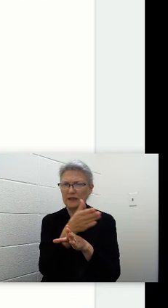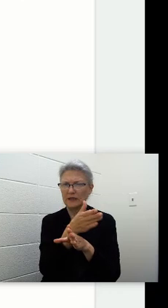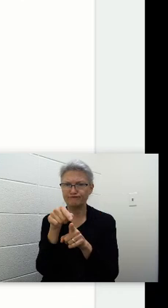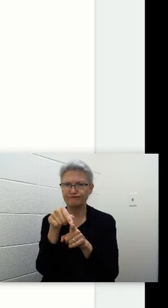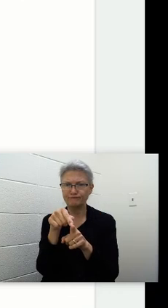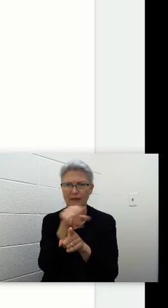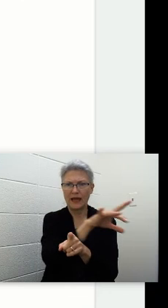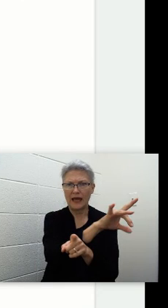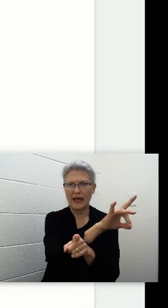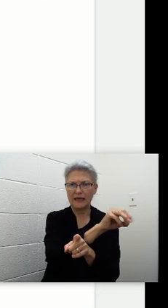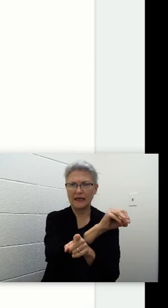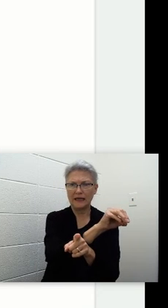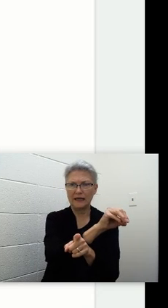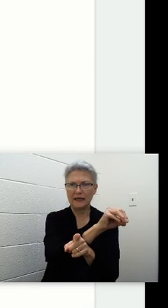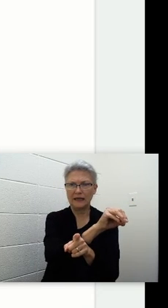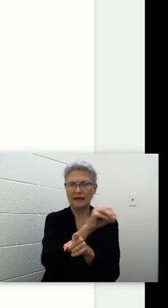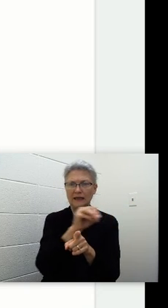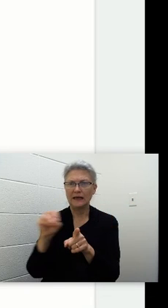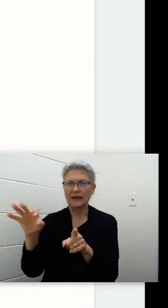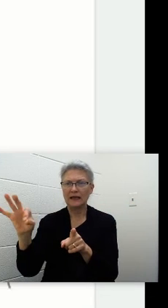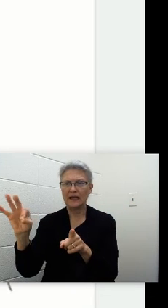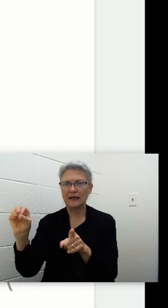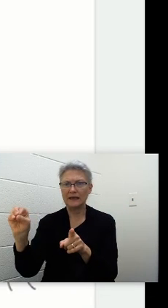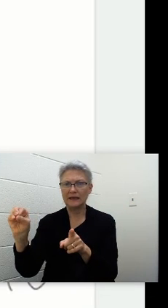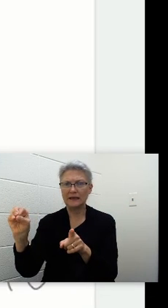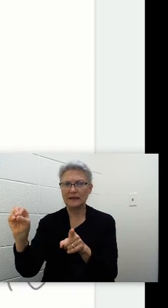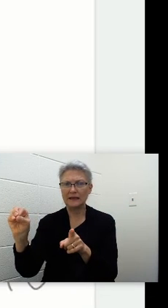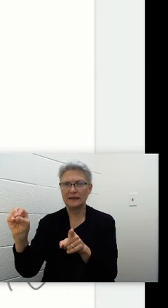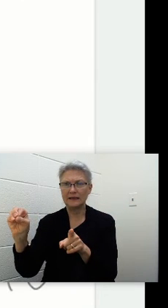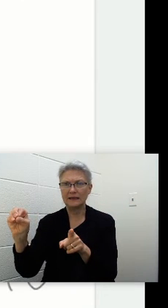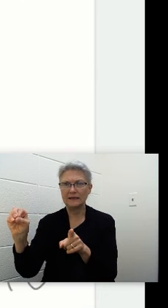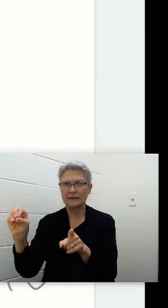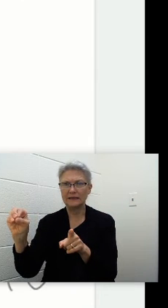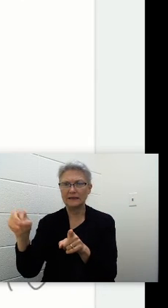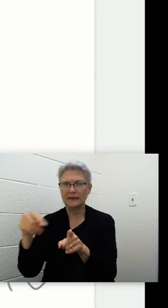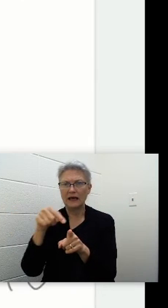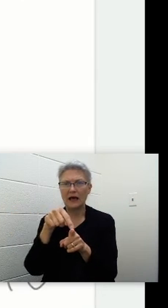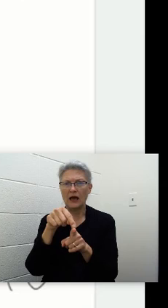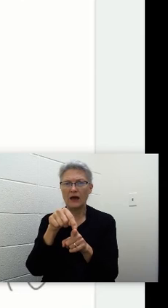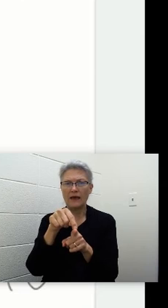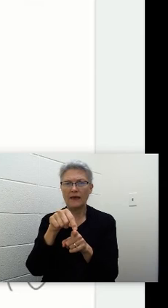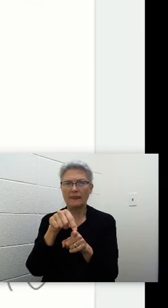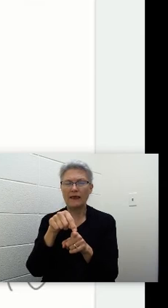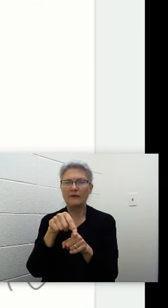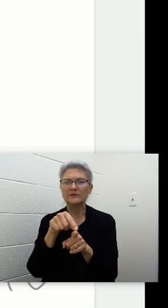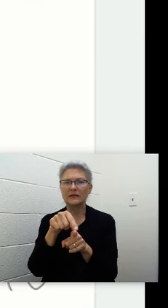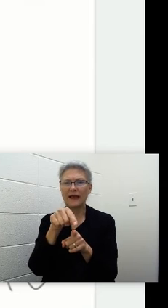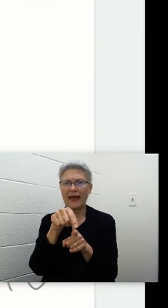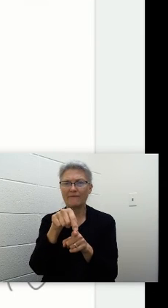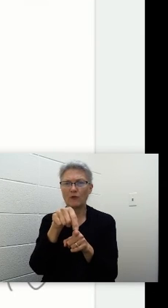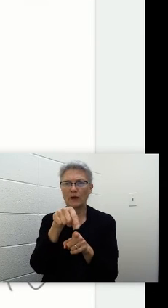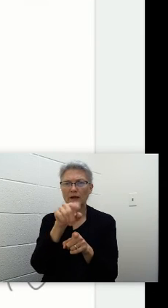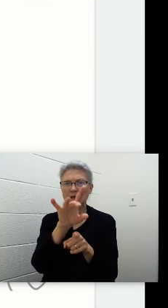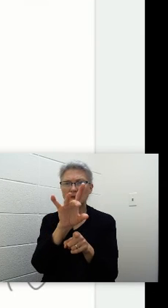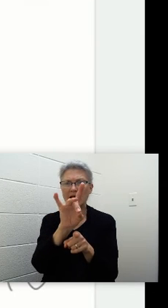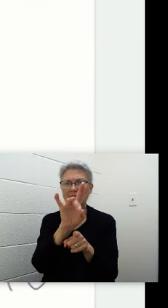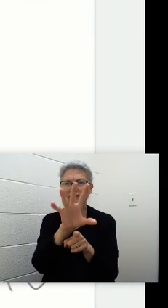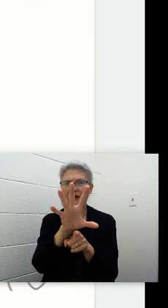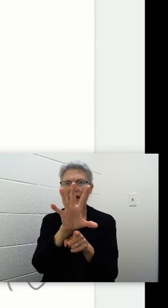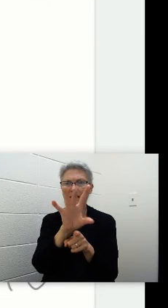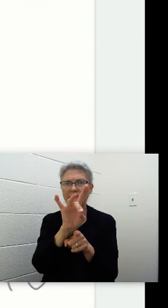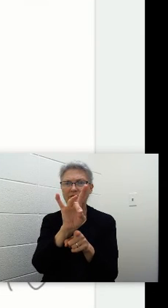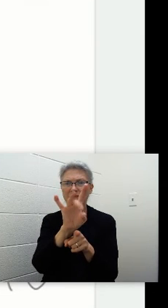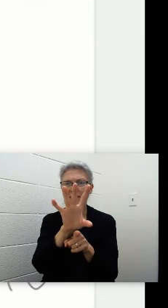80, and we have 90. I always like to do that benchmark, the halfway point